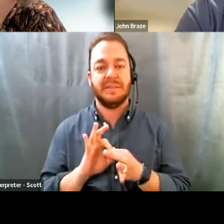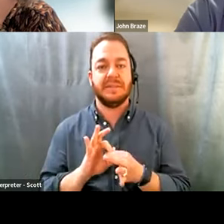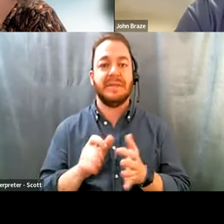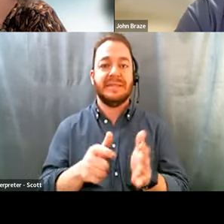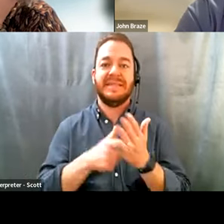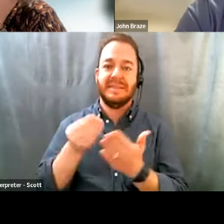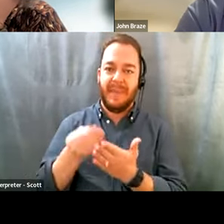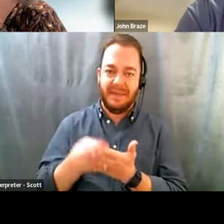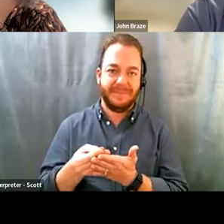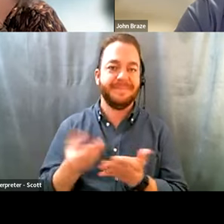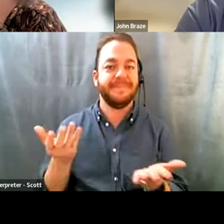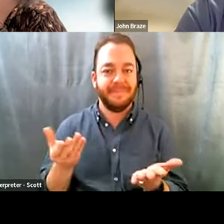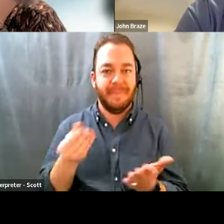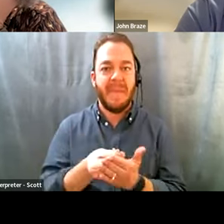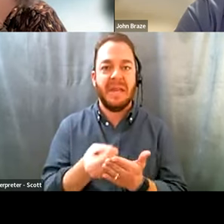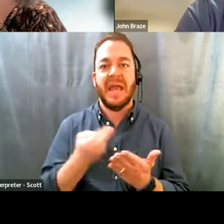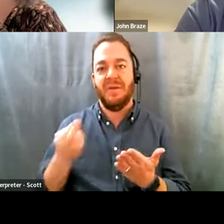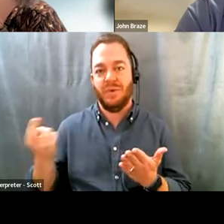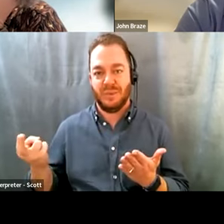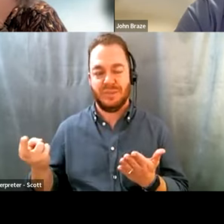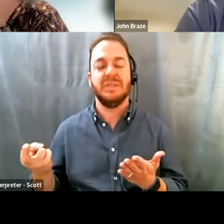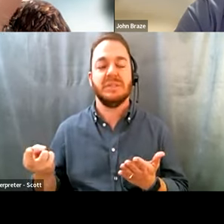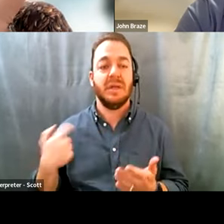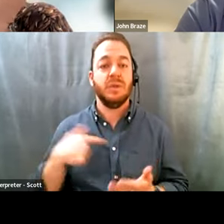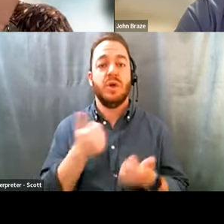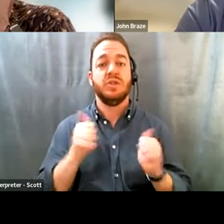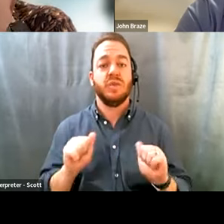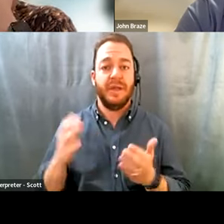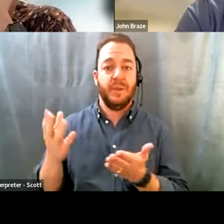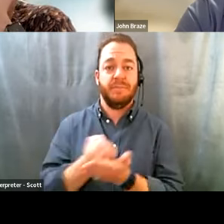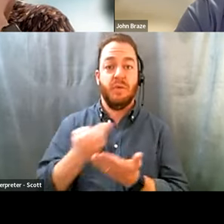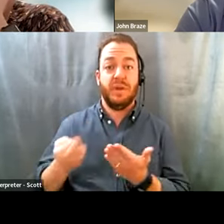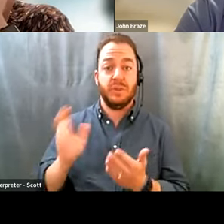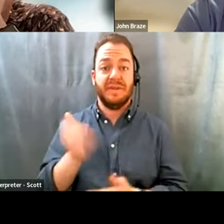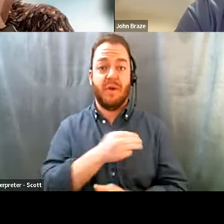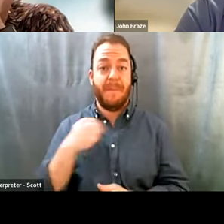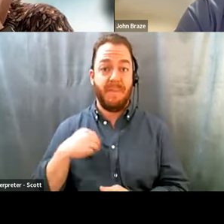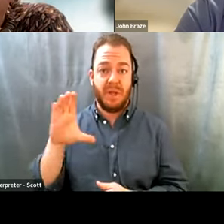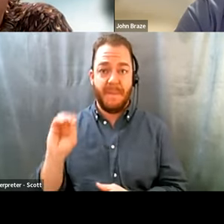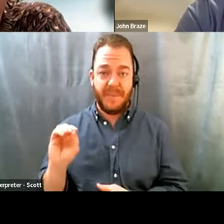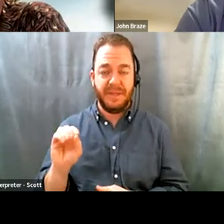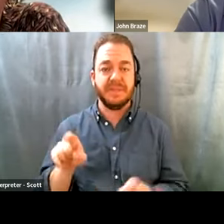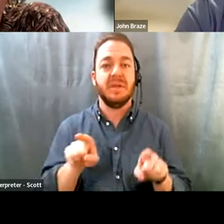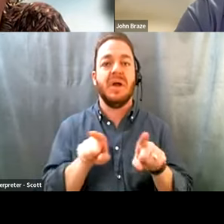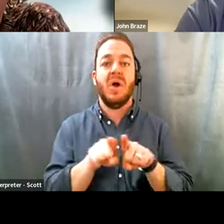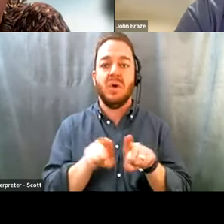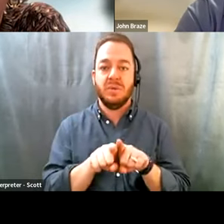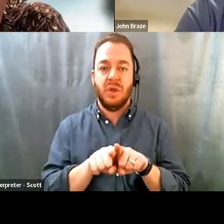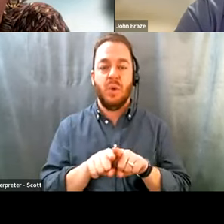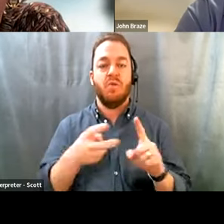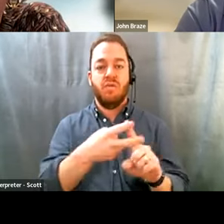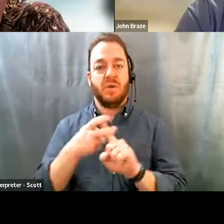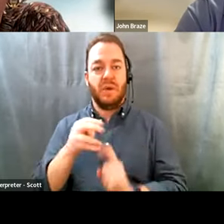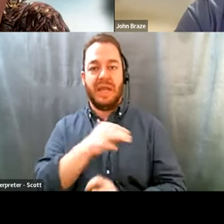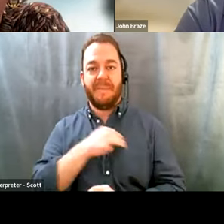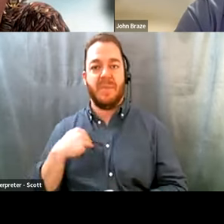money, right? It takes money and it takes resources. And so we're trying to leverage the resources of our member companies, but we're also recruiting